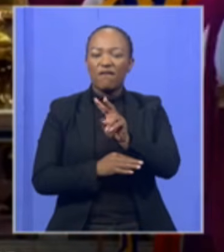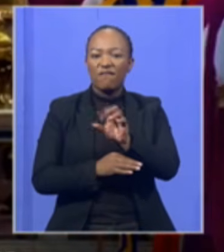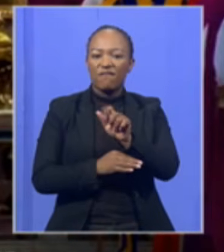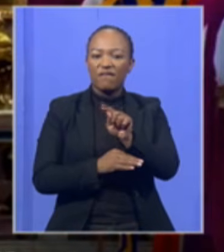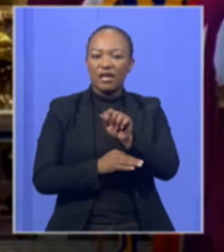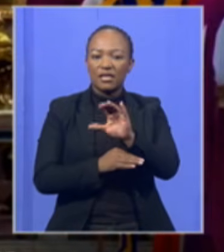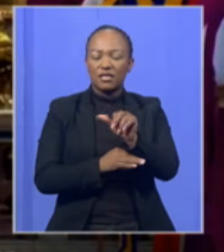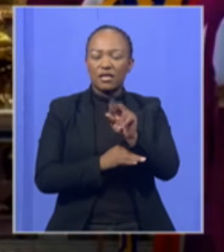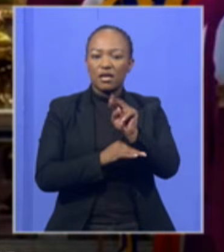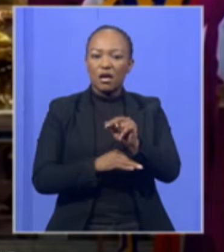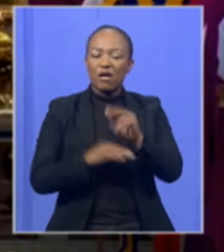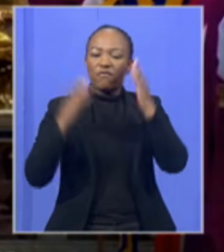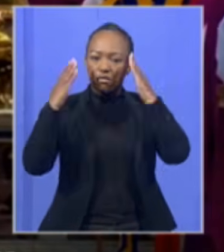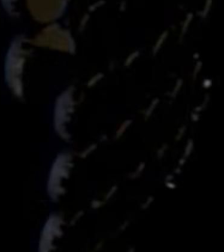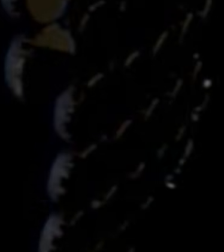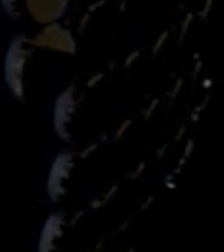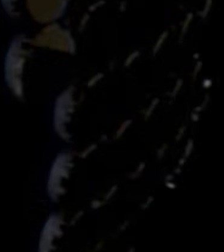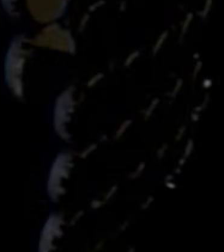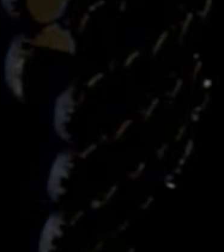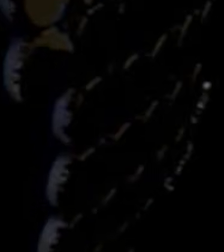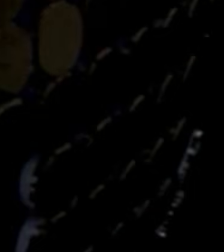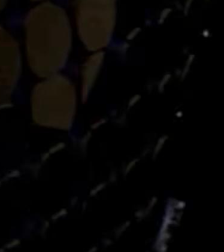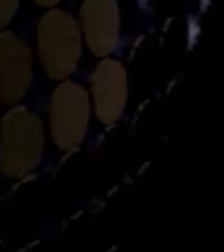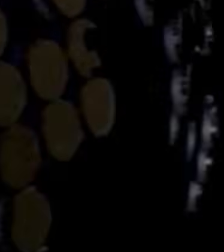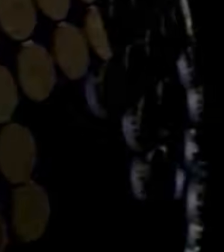ya Mopapa Francis.